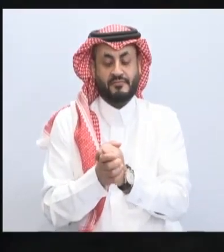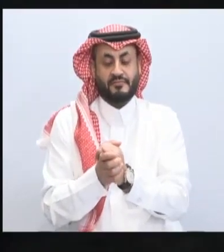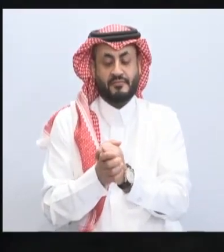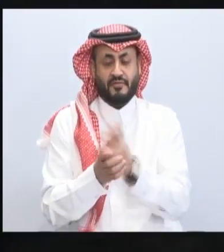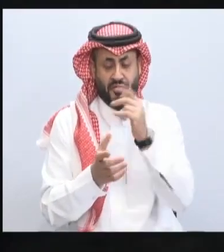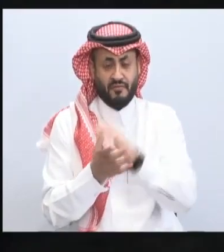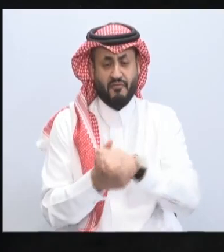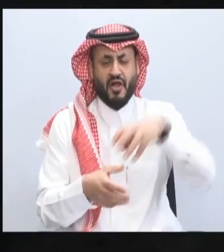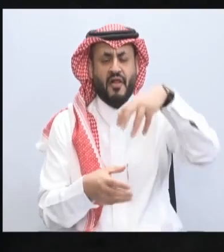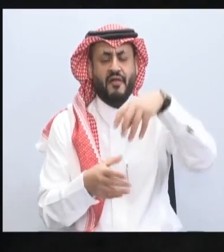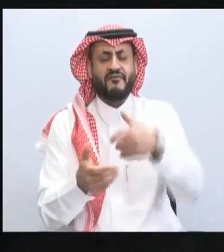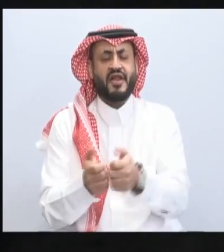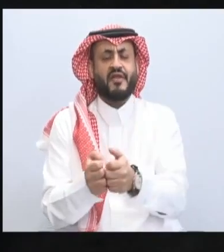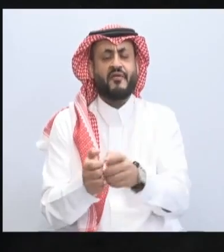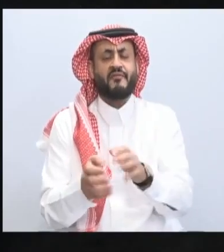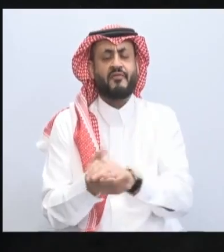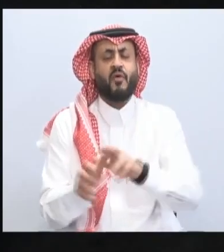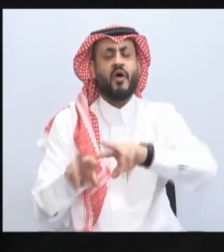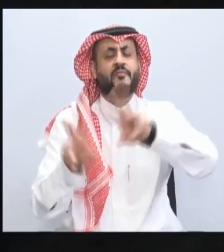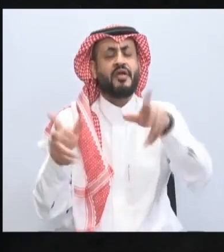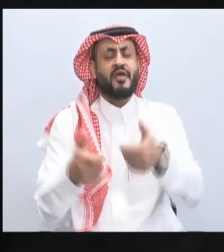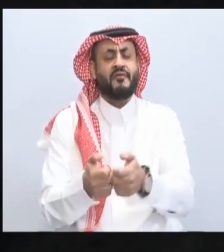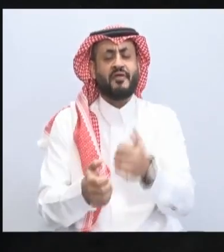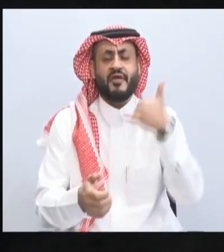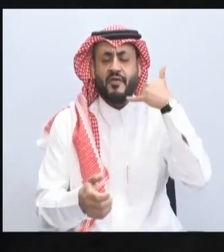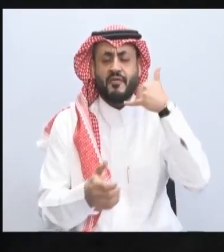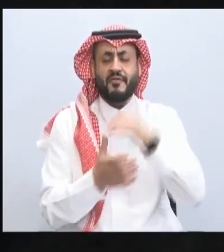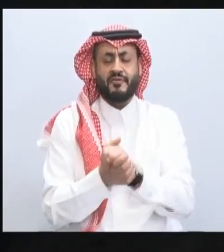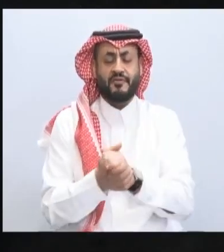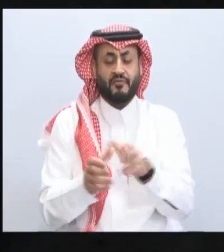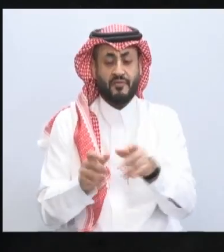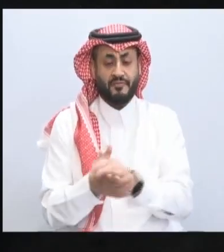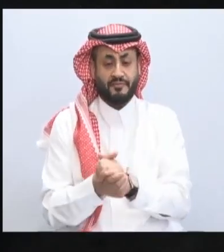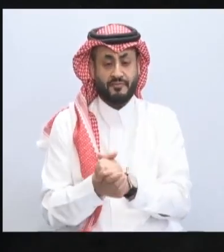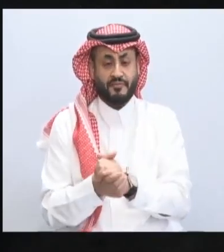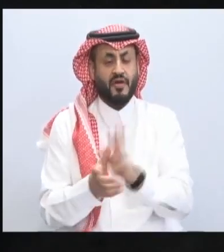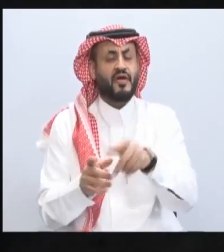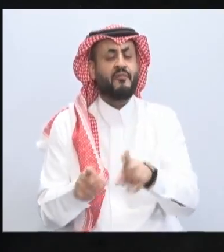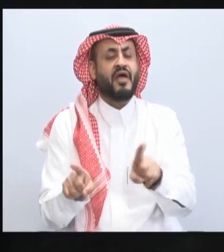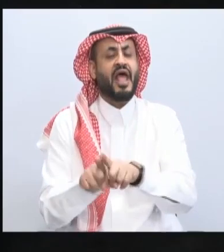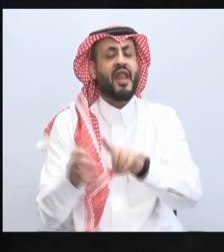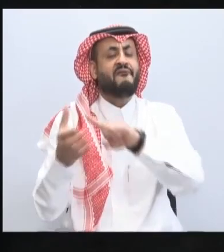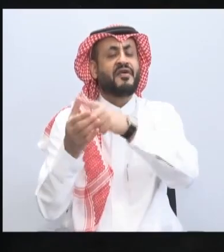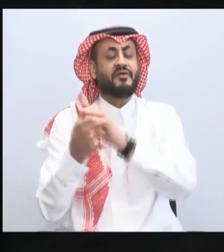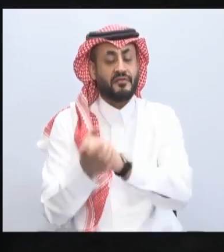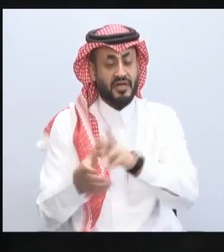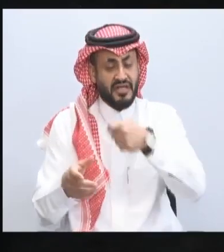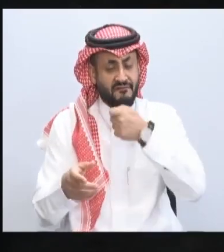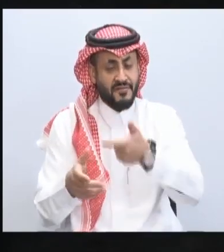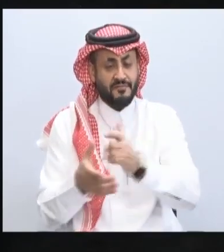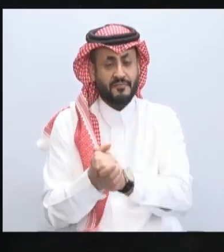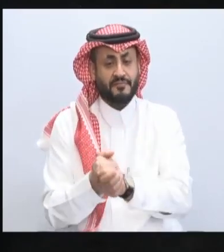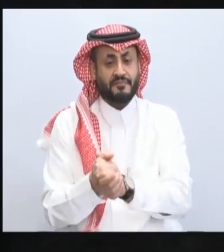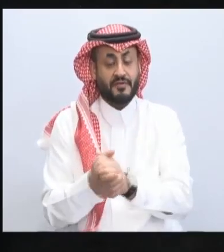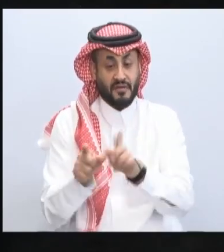social media and different platforms every day online. Now here, what about making friends? Do you think it is easy to